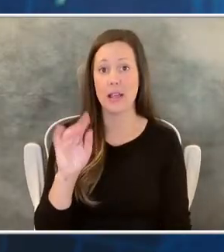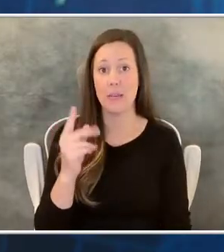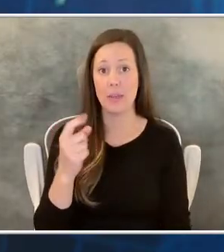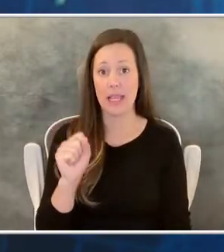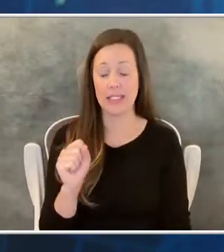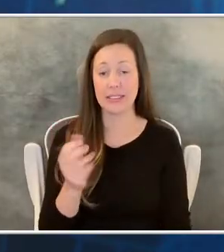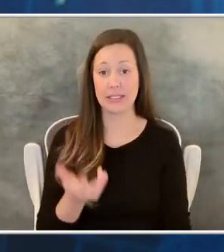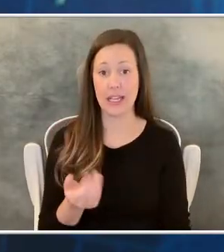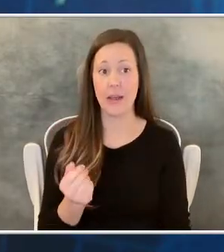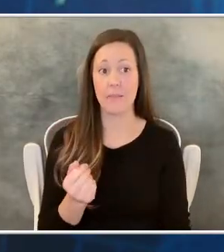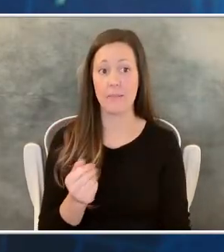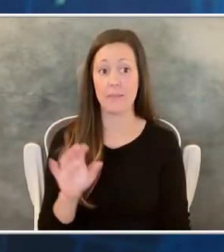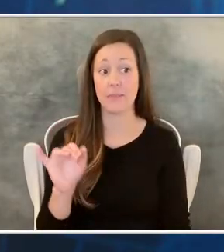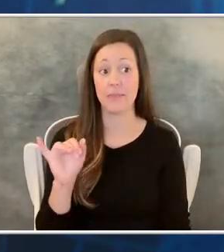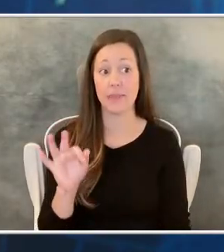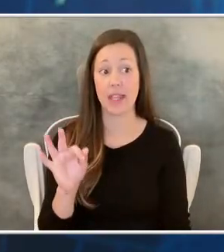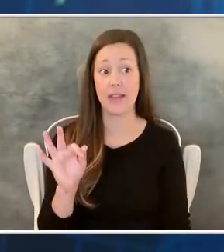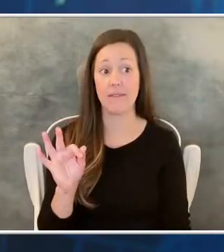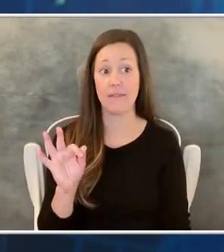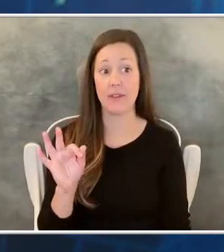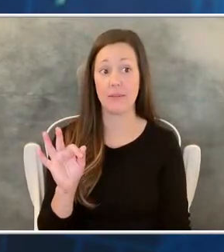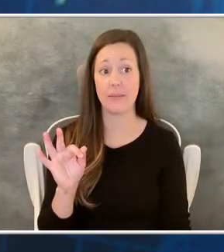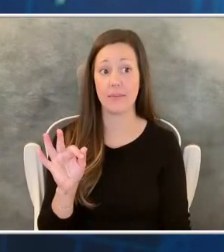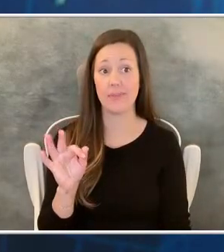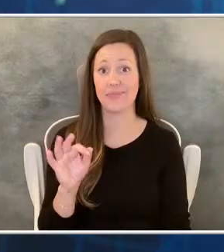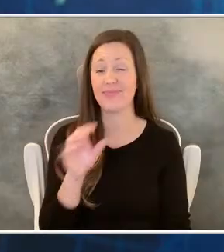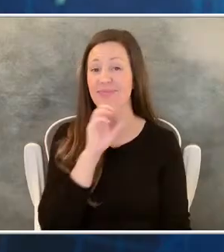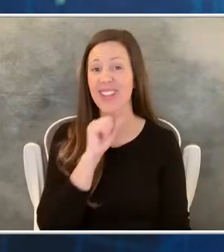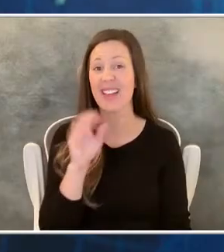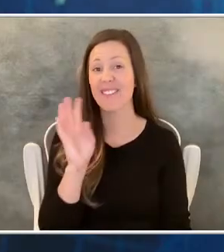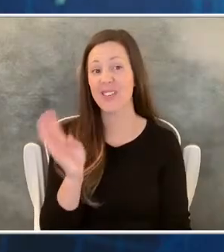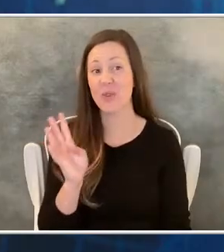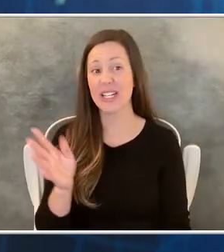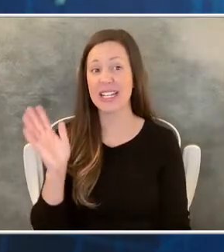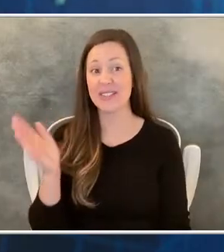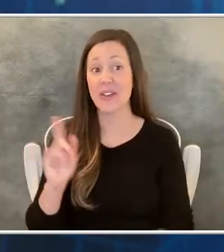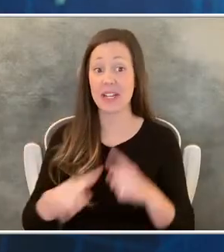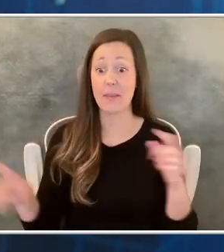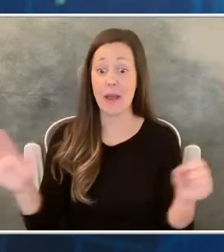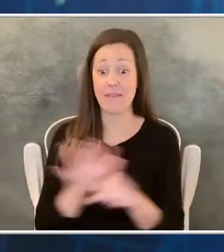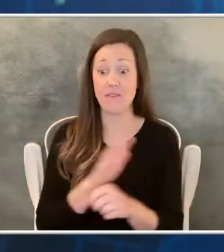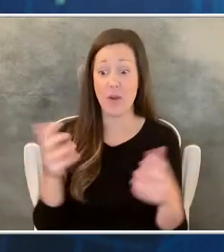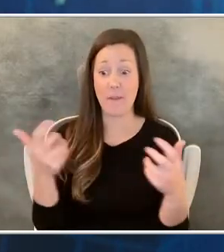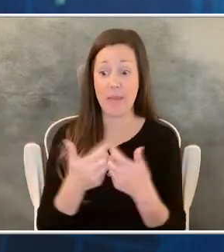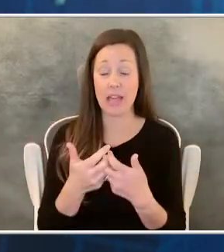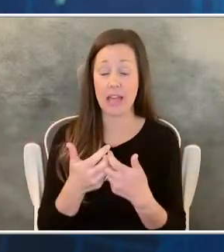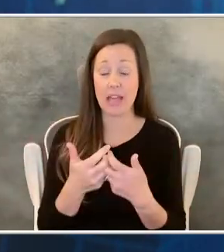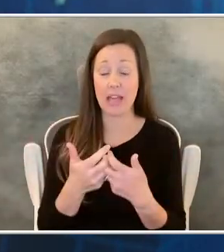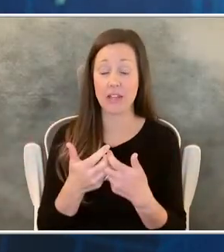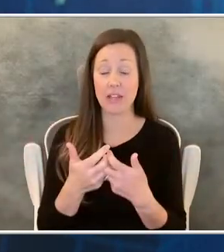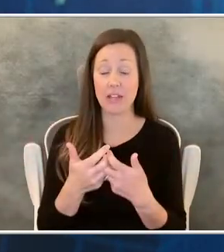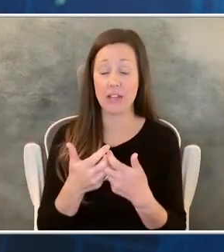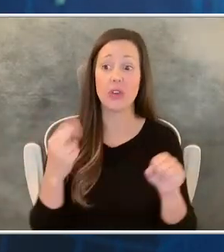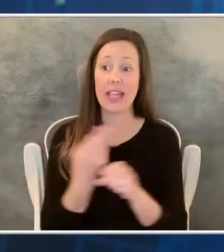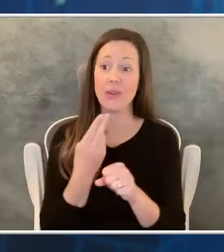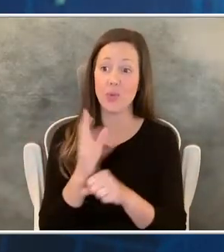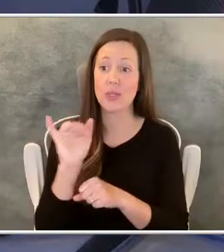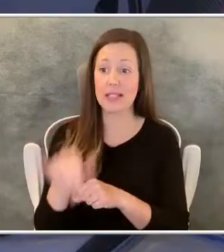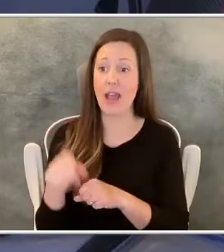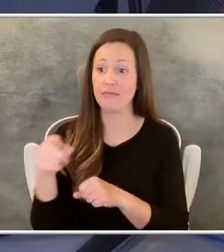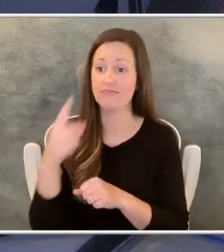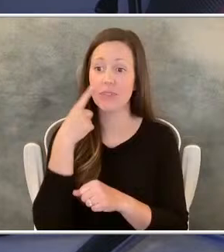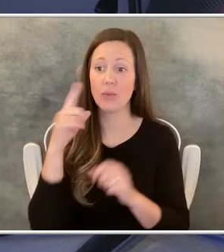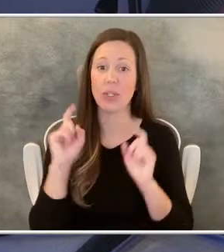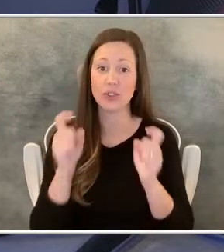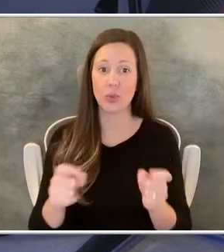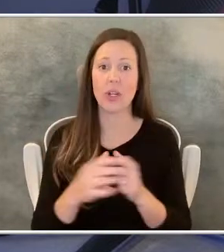if they are in their 40s or 50s, but they are a full match, we still can use them as donor. Kari, you dealt with